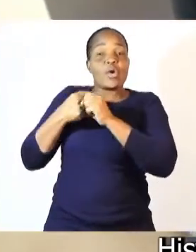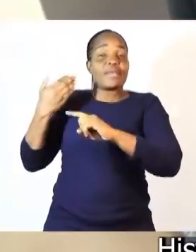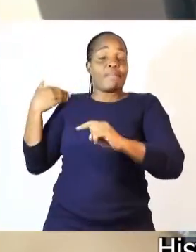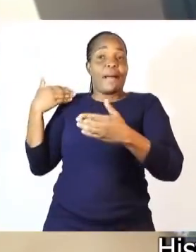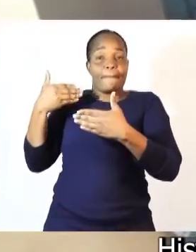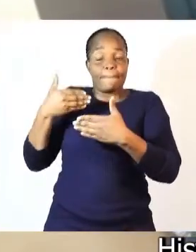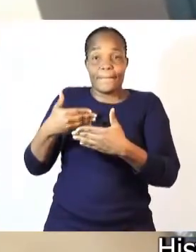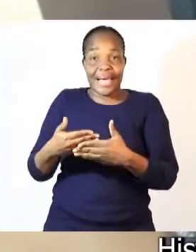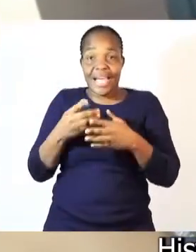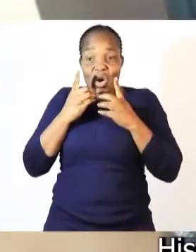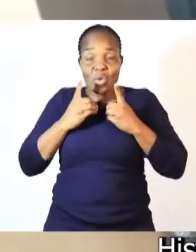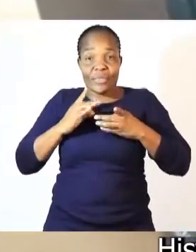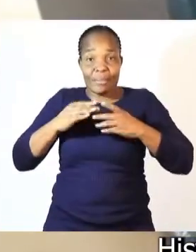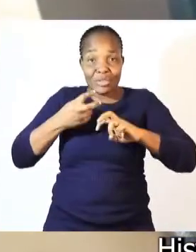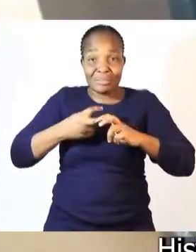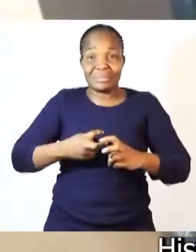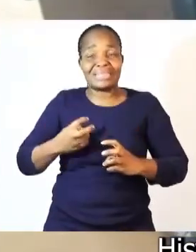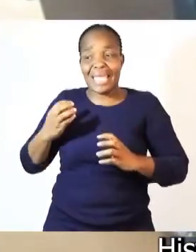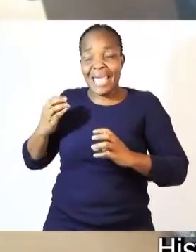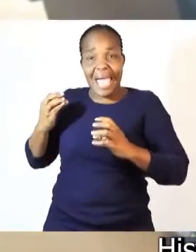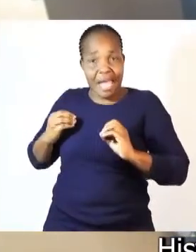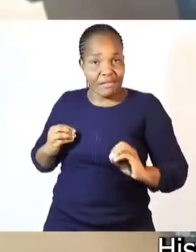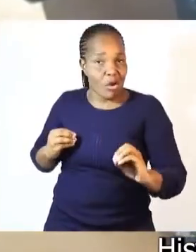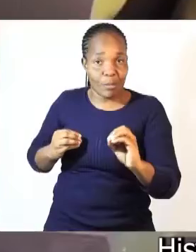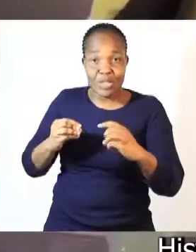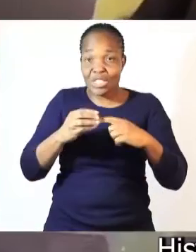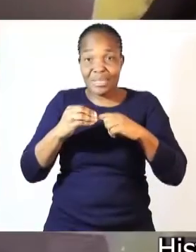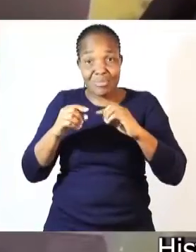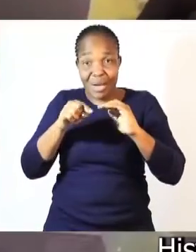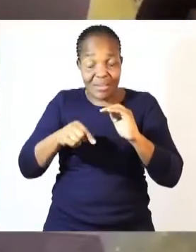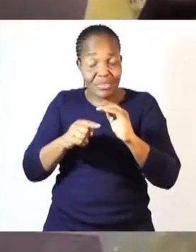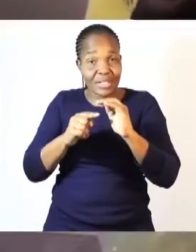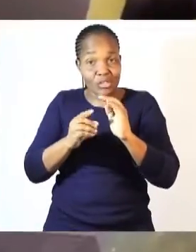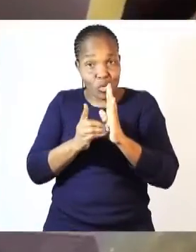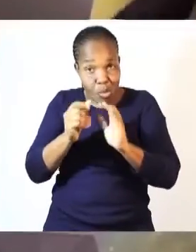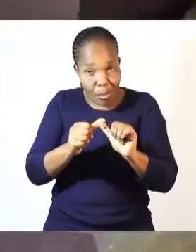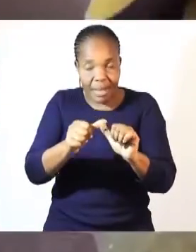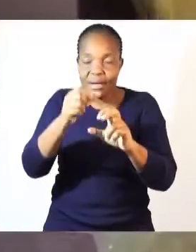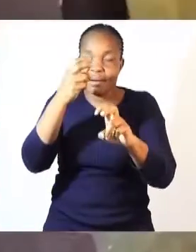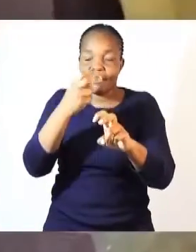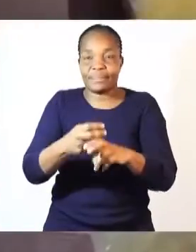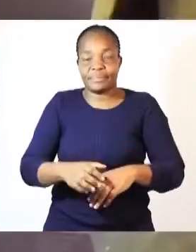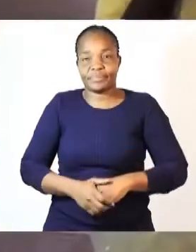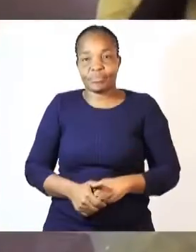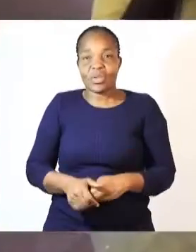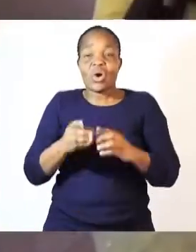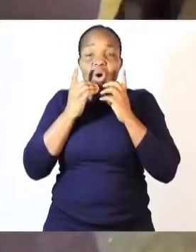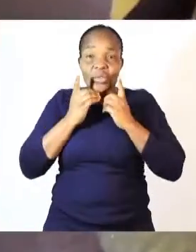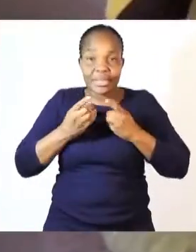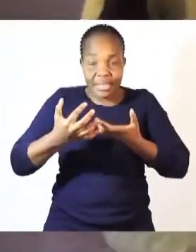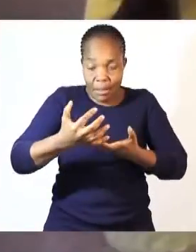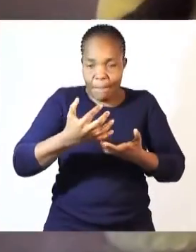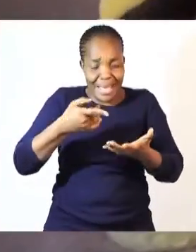data on disability, particularly in the developing countries. Data collection is critical to the formulation